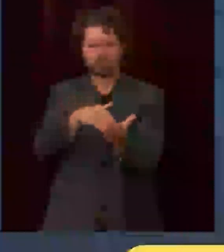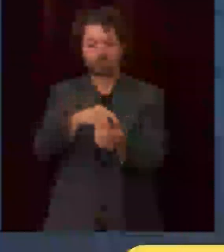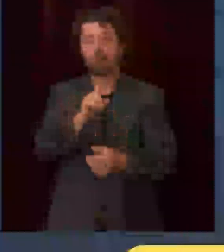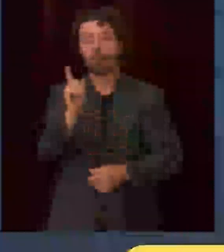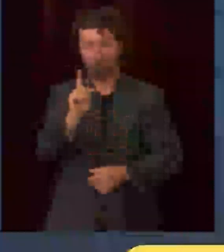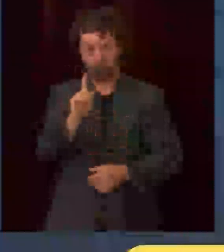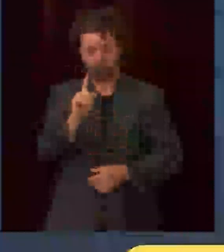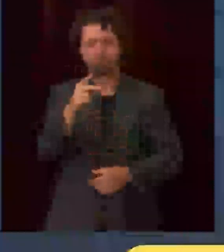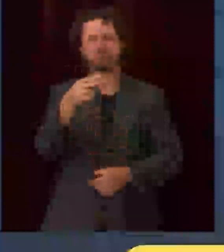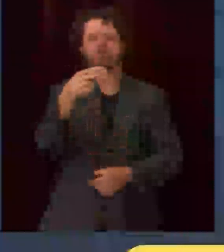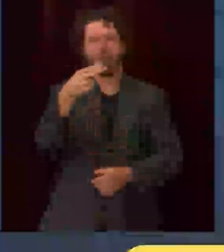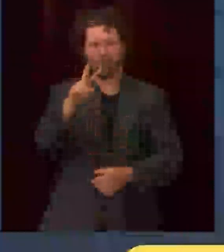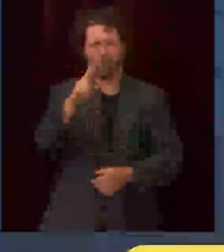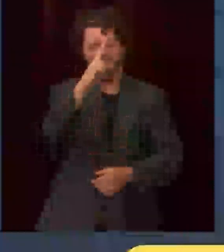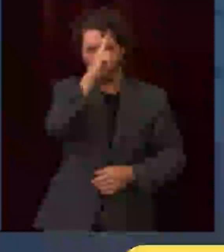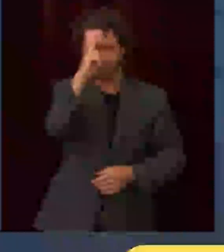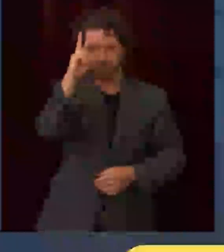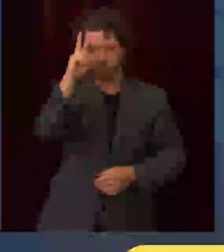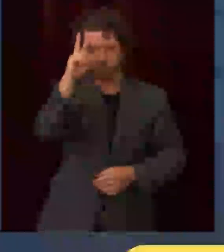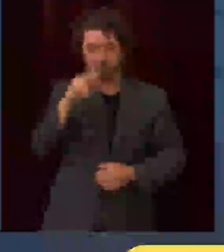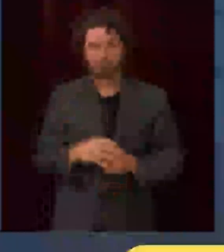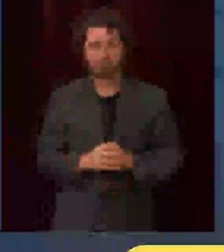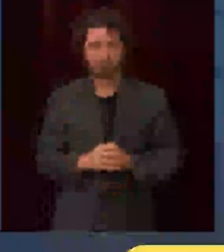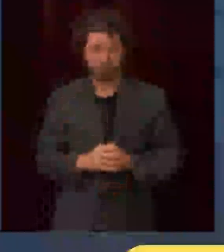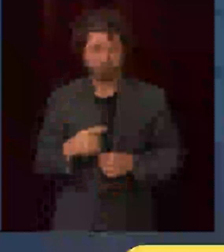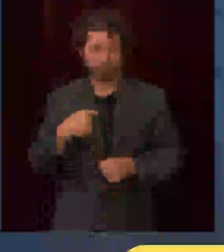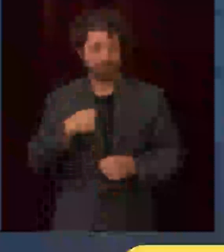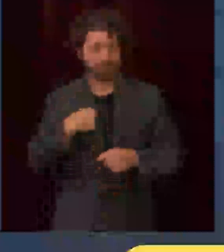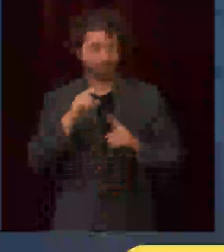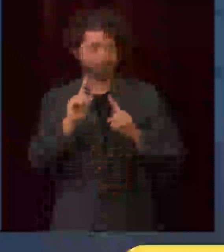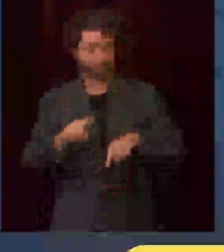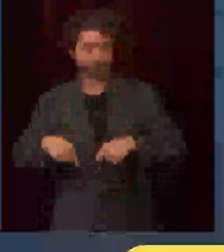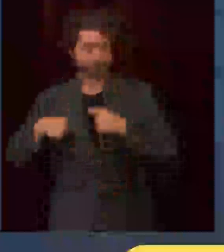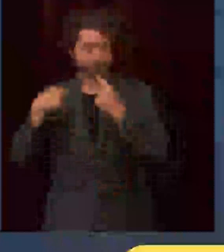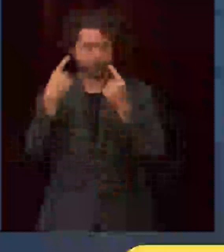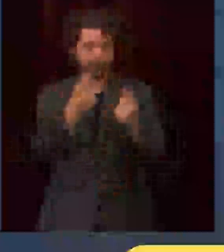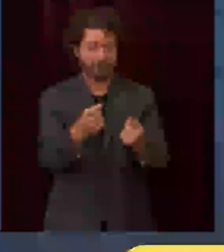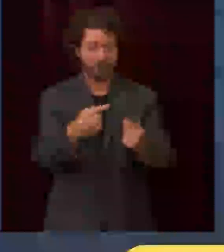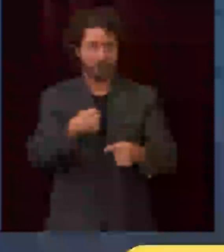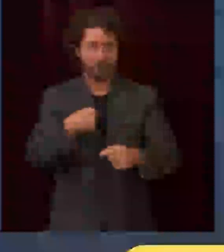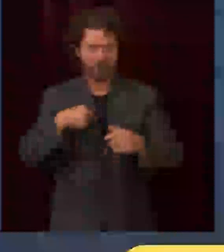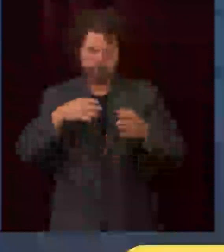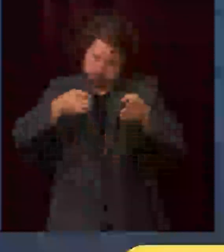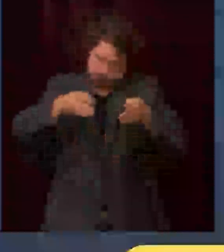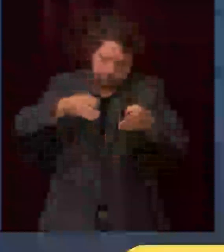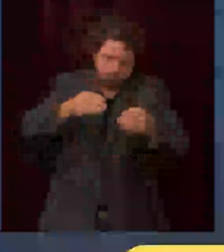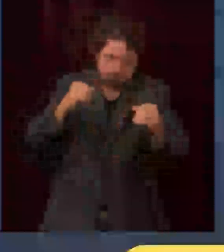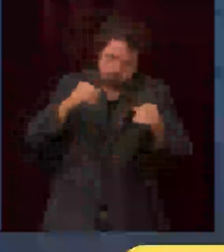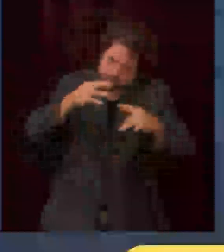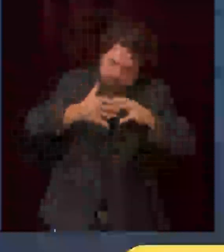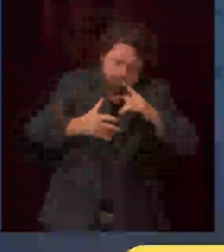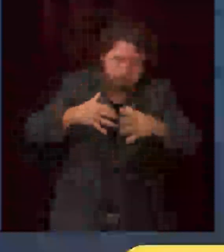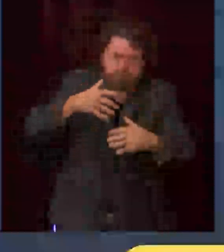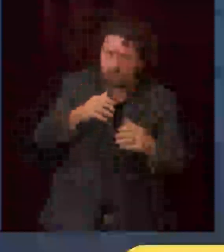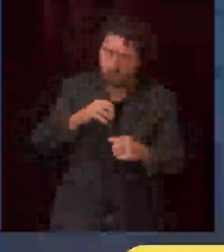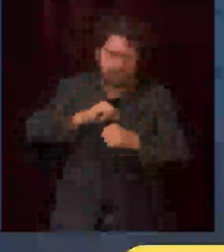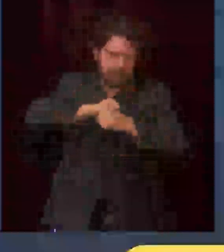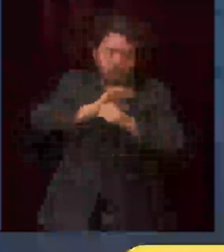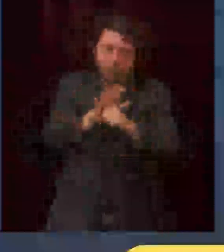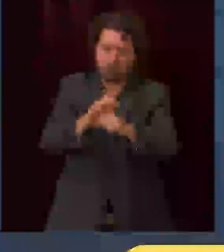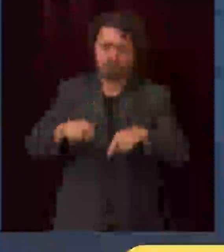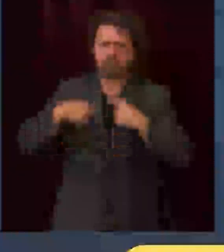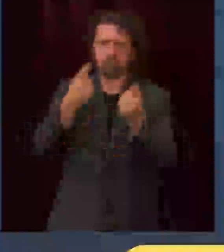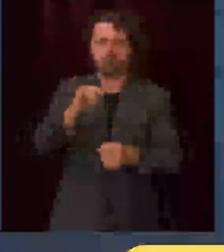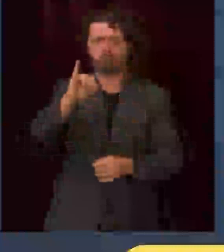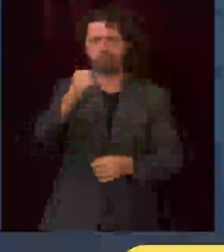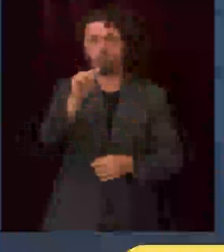first patient back in the middle of January. I have to say, I'm in agreement here. I'm a big fan of using masks. It's what we've been using in our